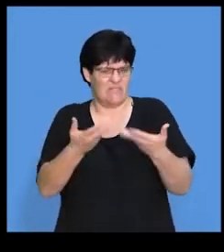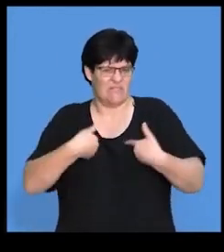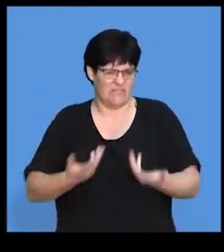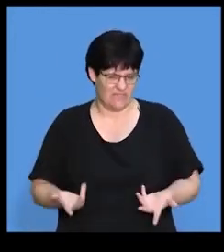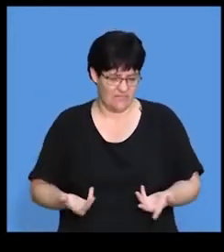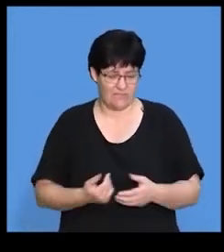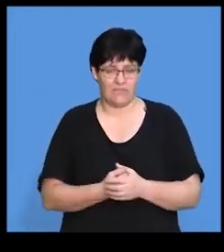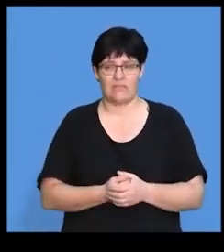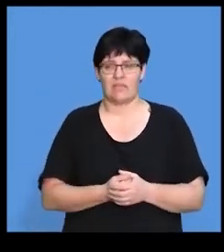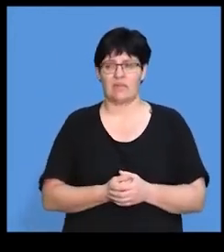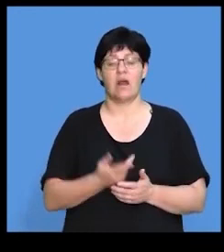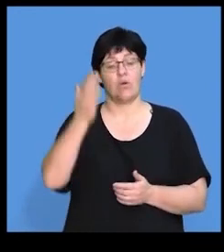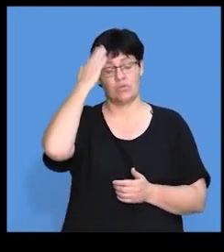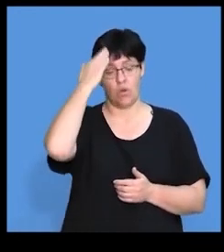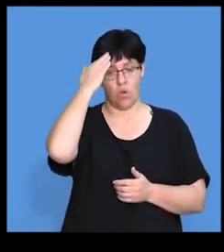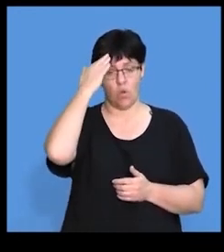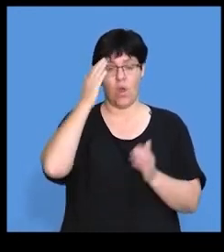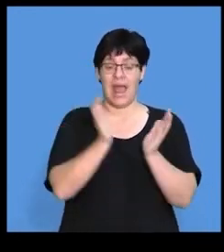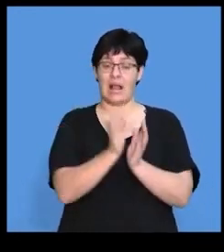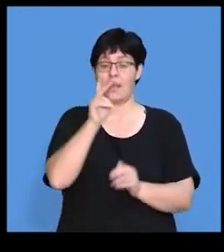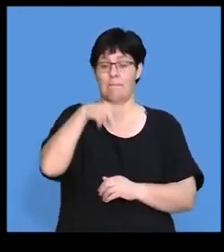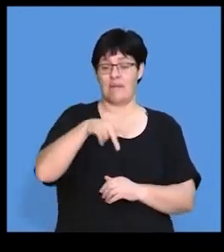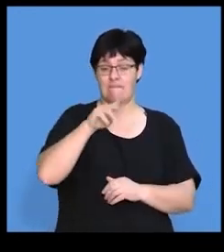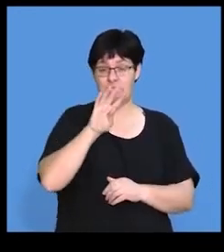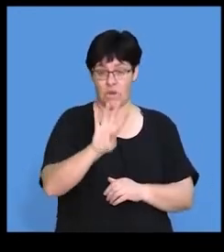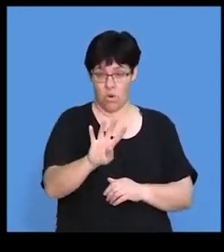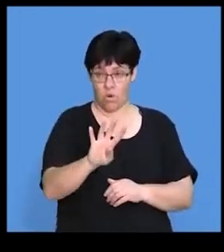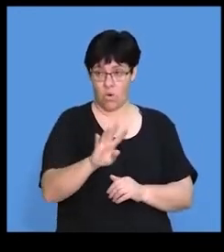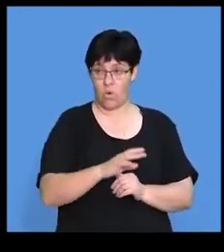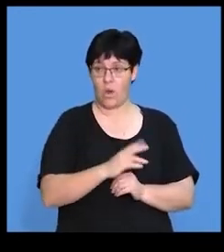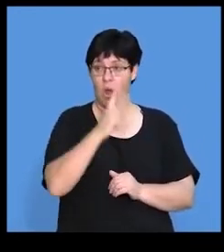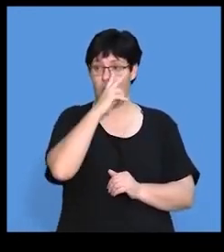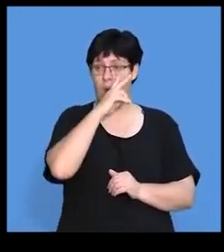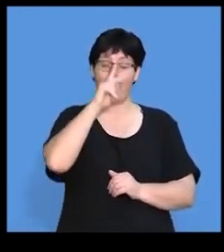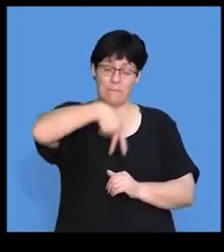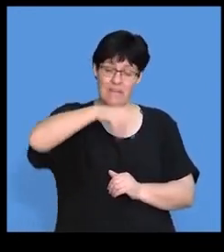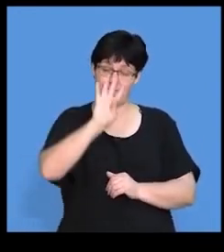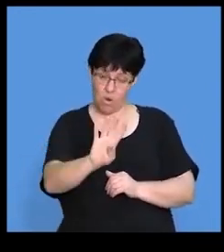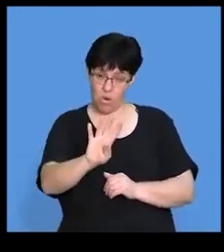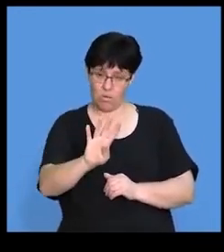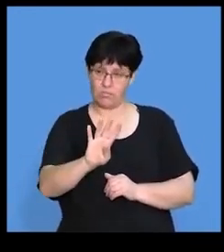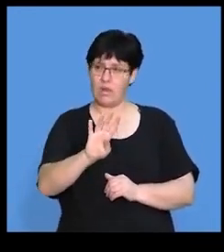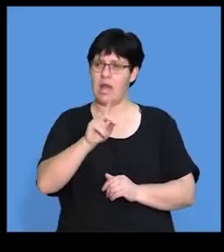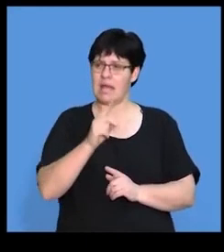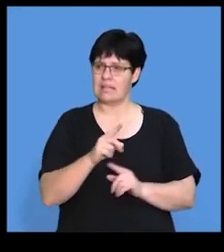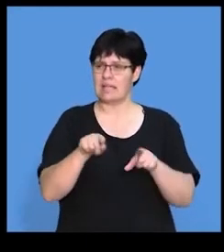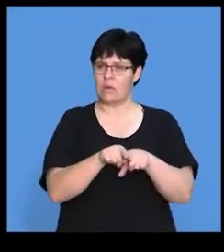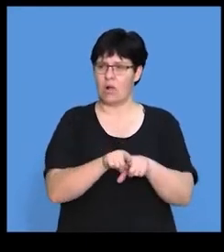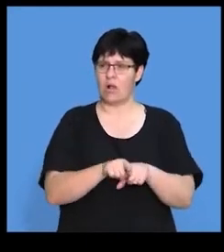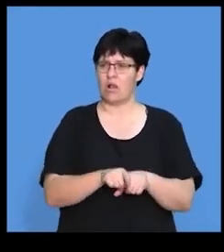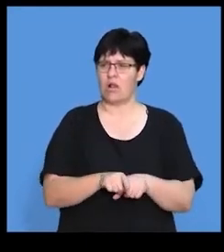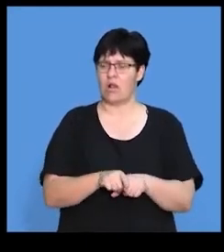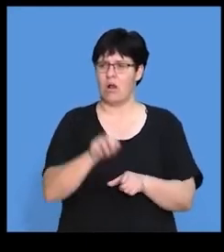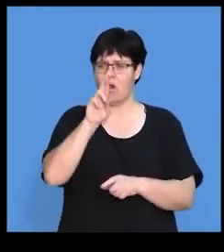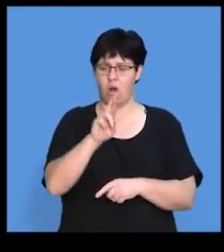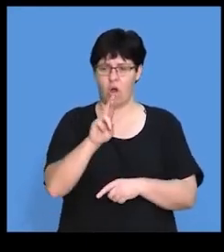given. I know that angle P4 in my blue triangle is equal to angle R1